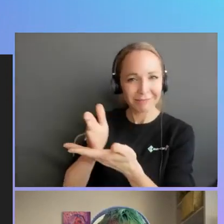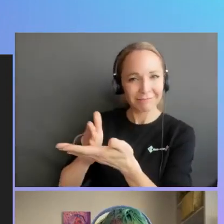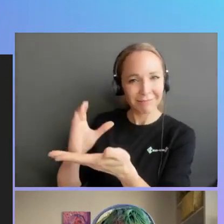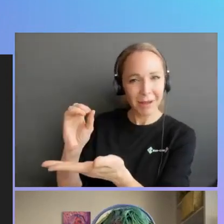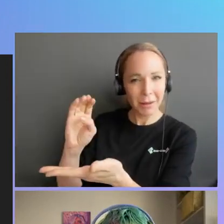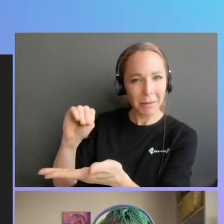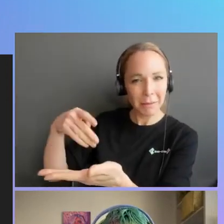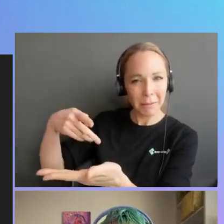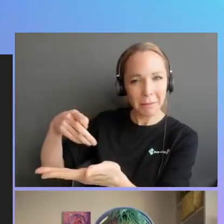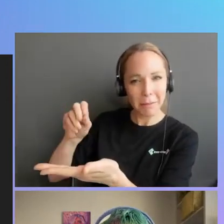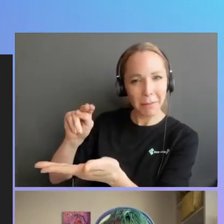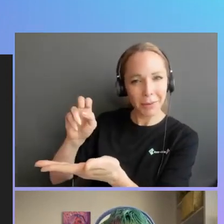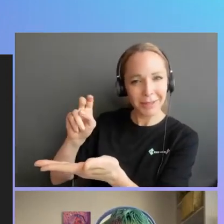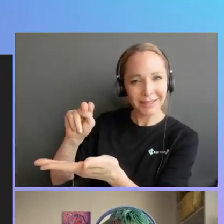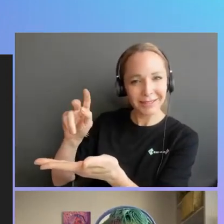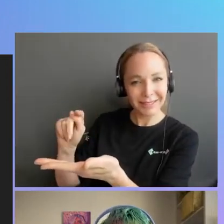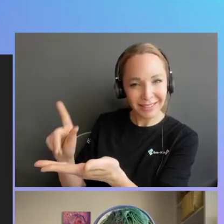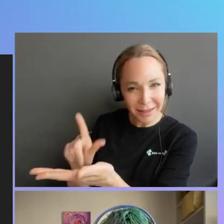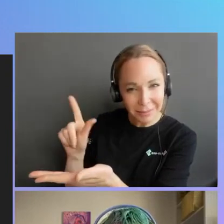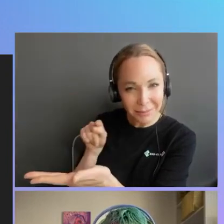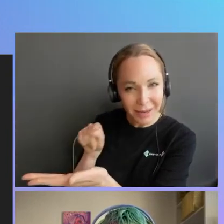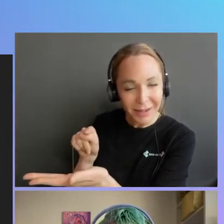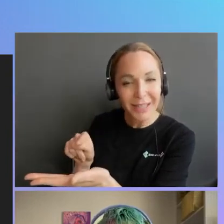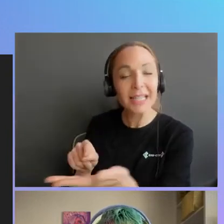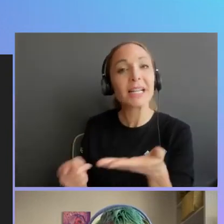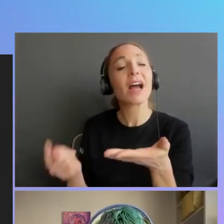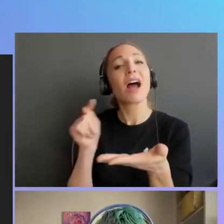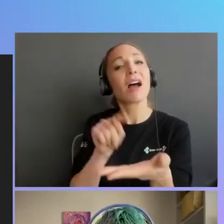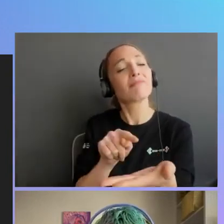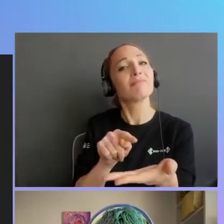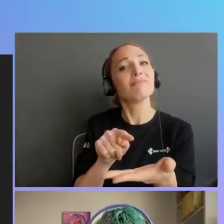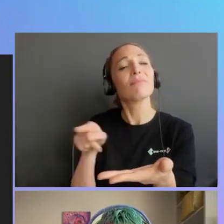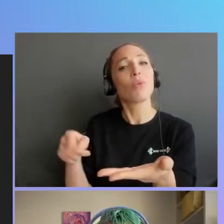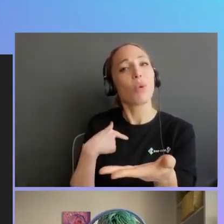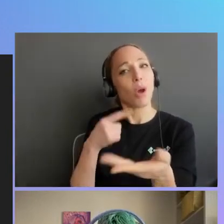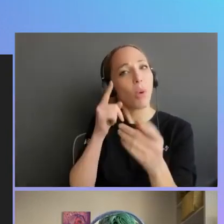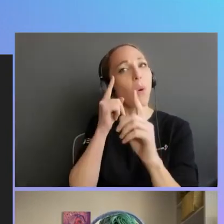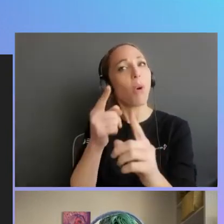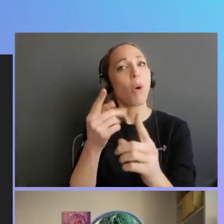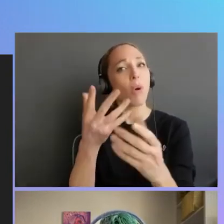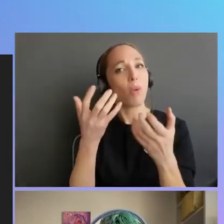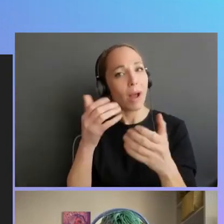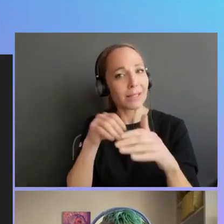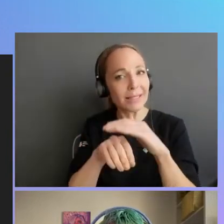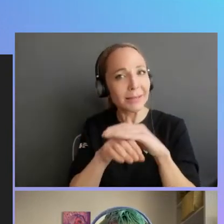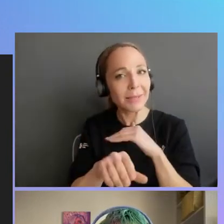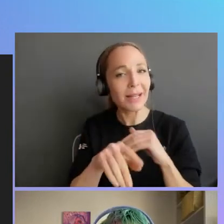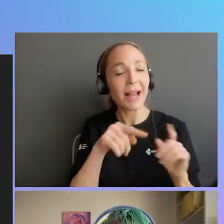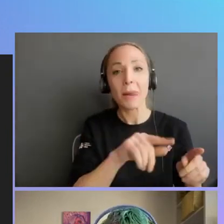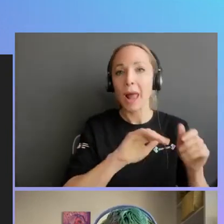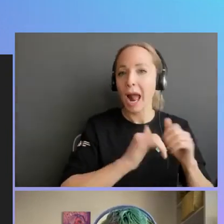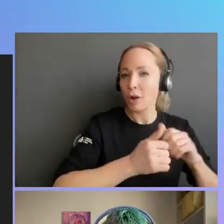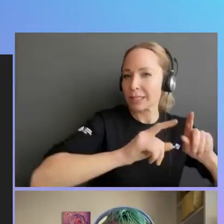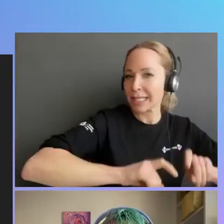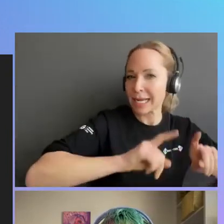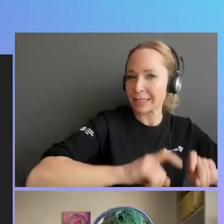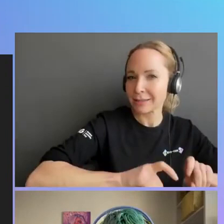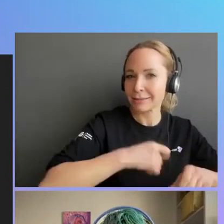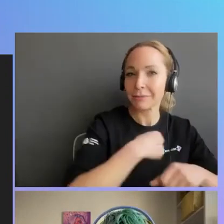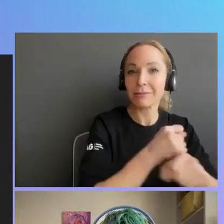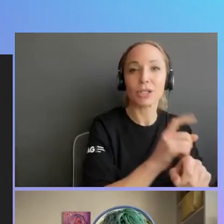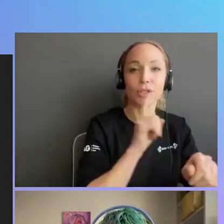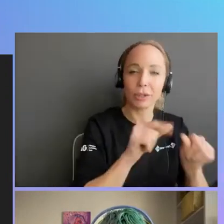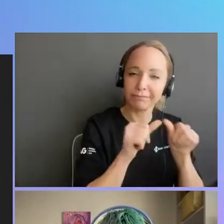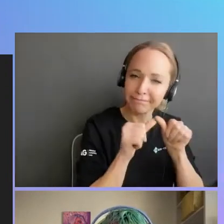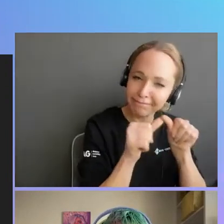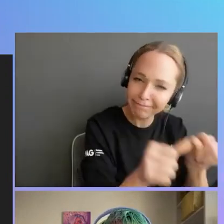about how do we test that library to ensure that it stays accessible as we continue to develop on it. And lastly, we'll talk about how do developers use